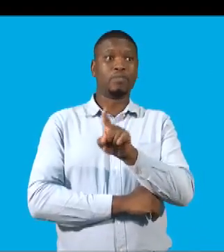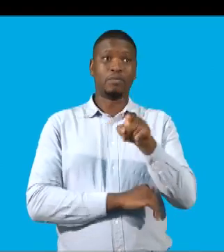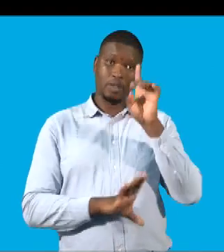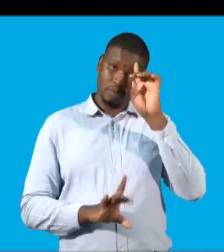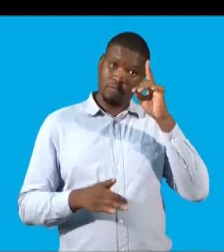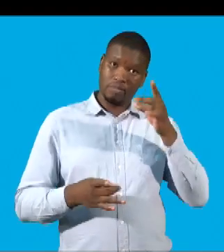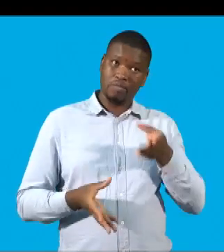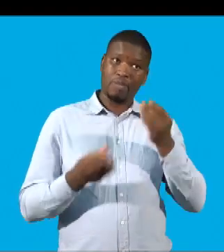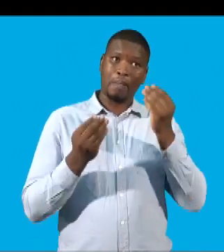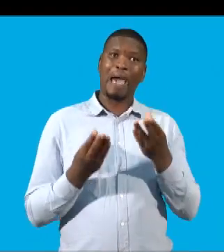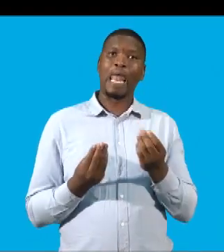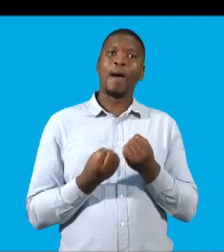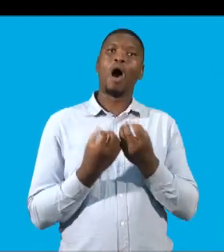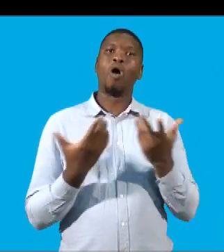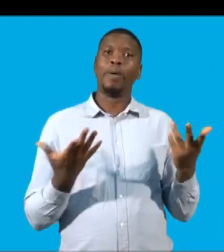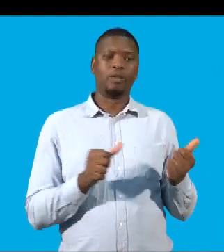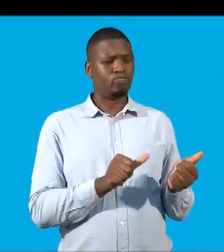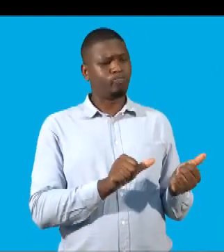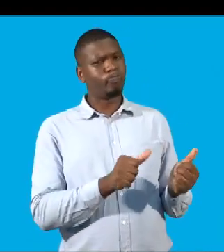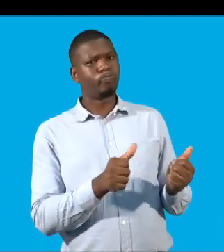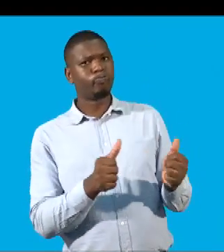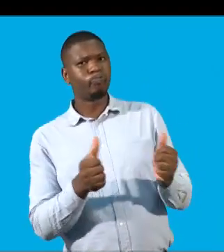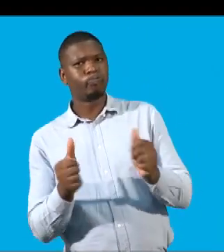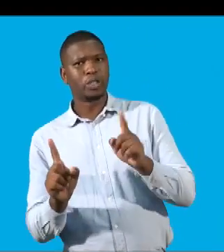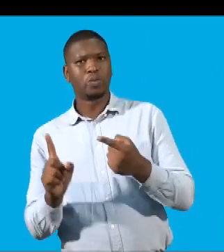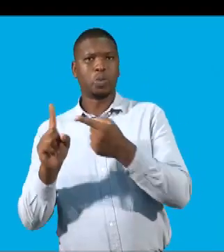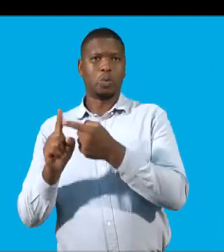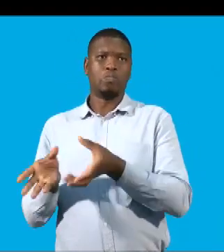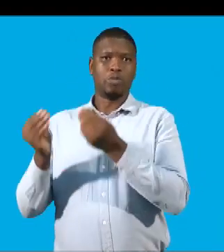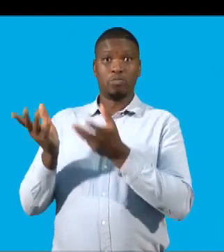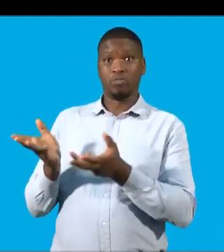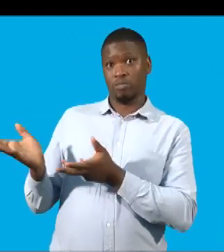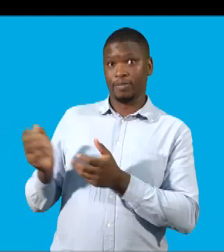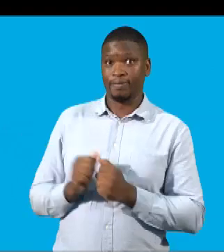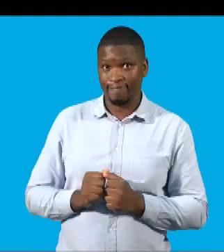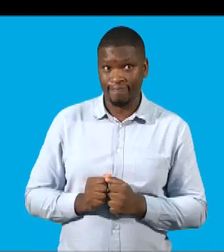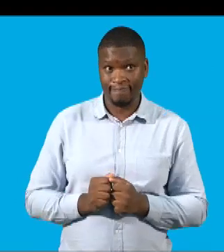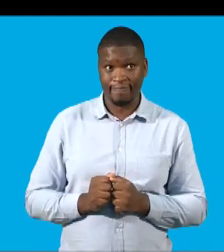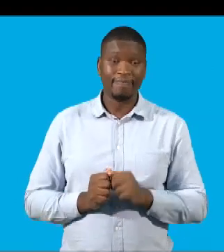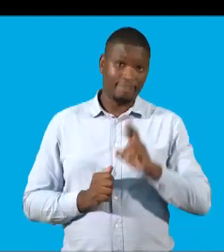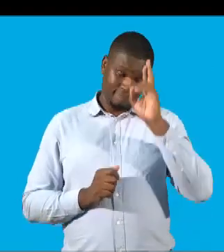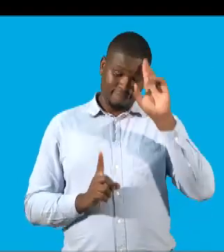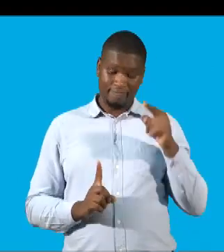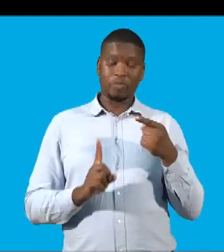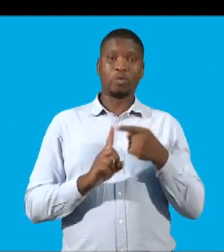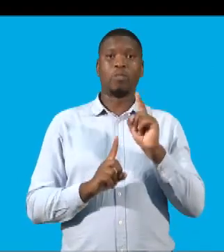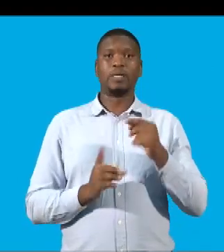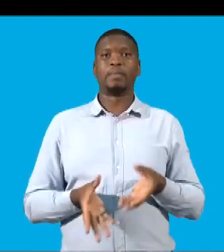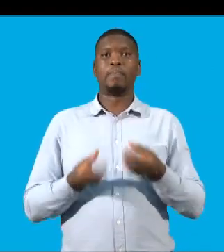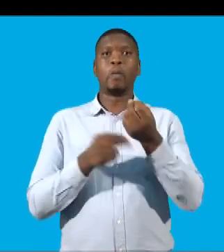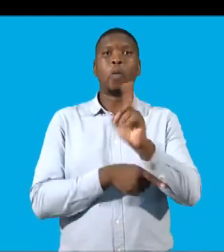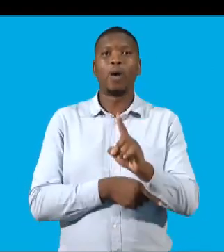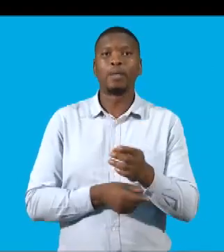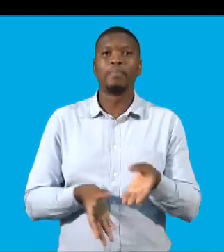216. Determine the number of terms in the series. Well, firstly, we are calculating the value